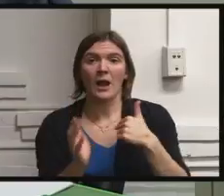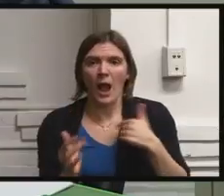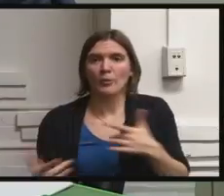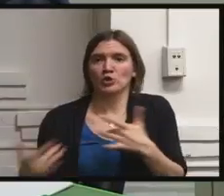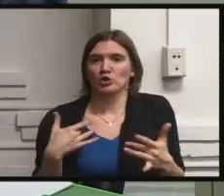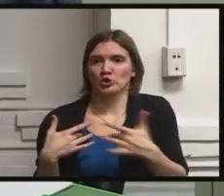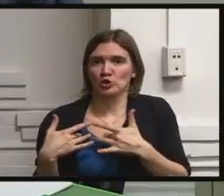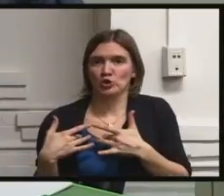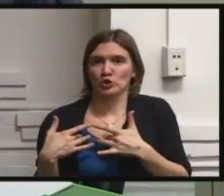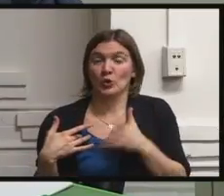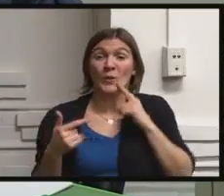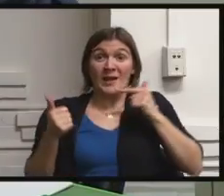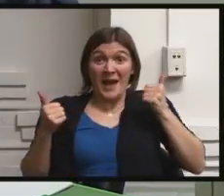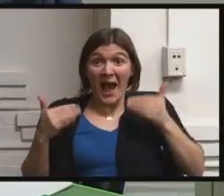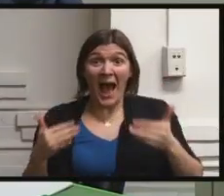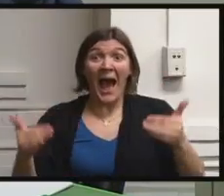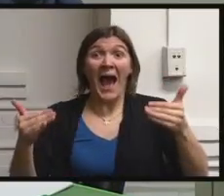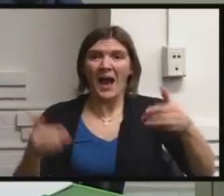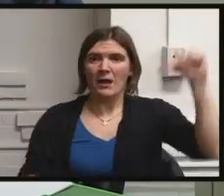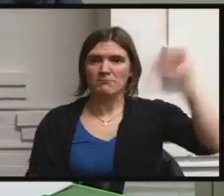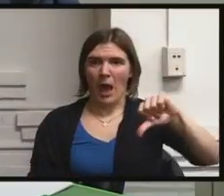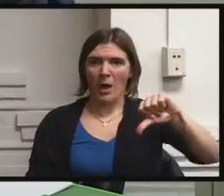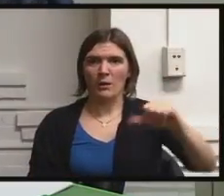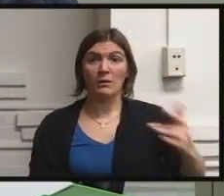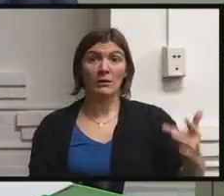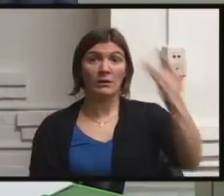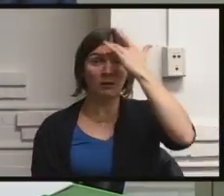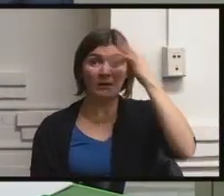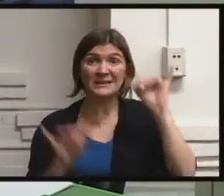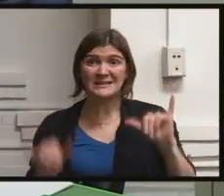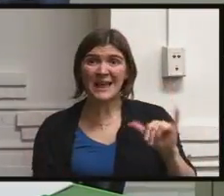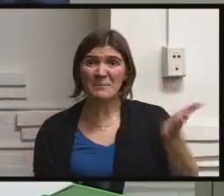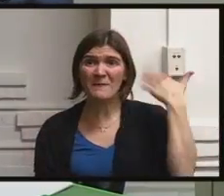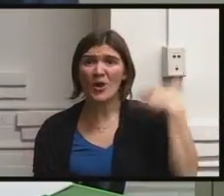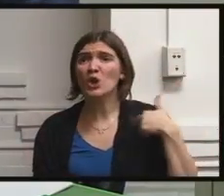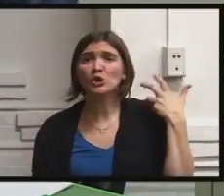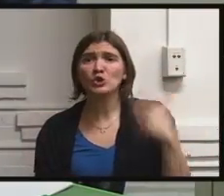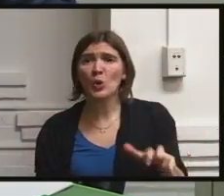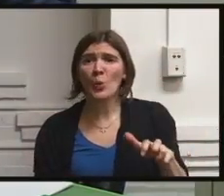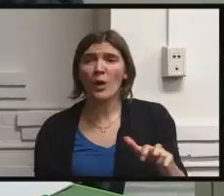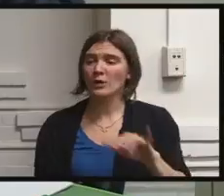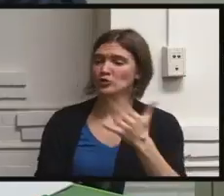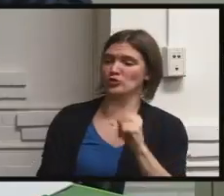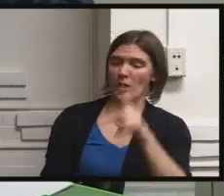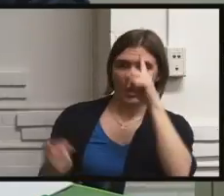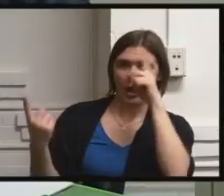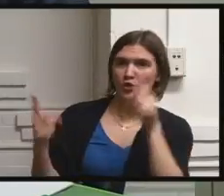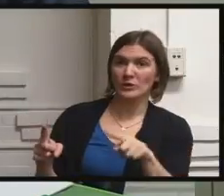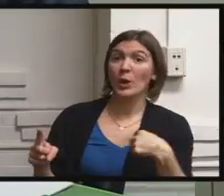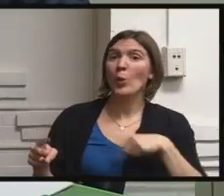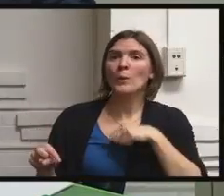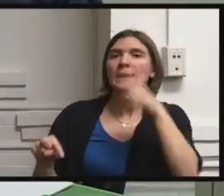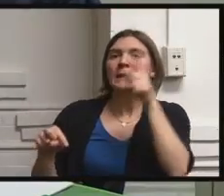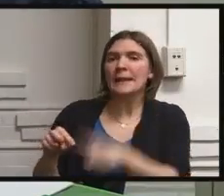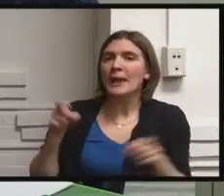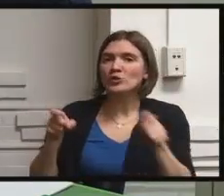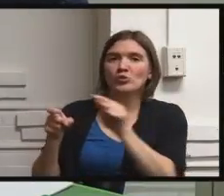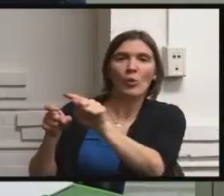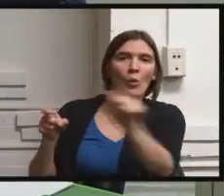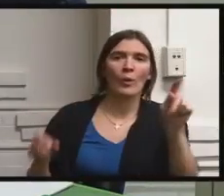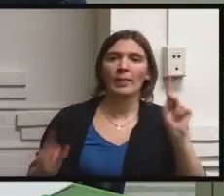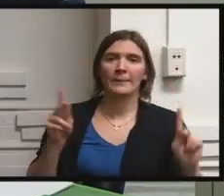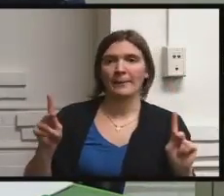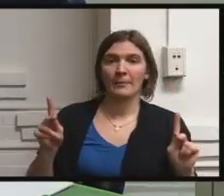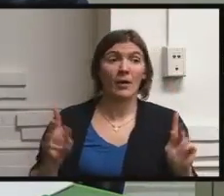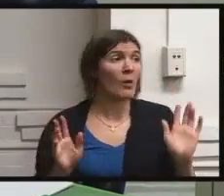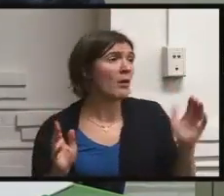worried about. You know, getting into a situation where, and maybe it'll collapse. I know, that's the thing. I mean, I don't think we have control over that. No, I know we don't, but I just don't